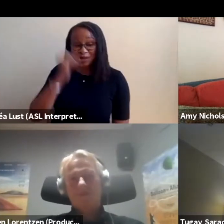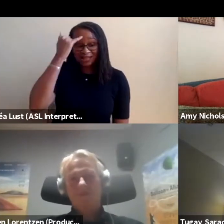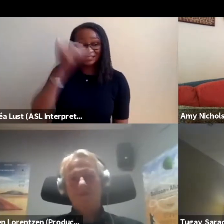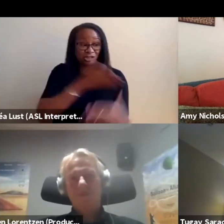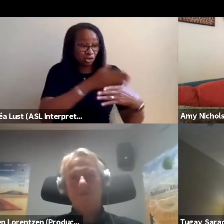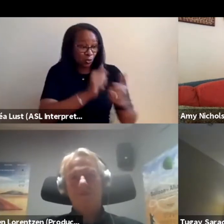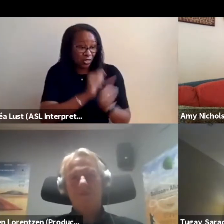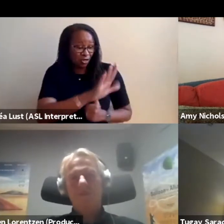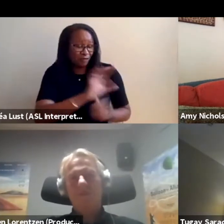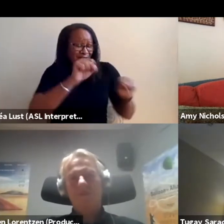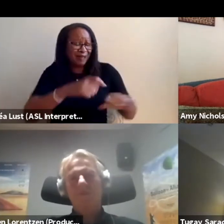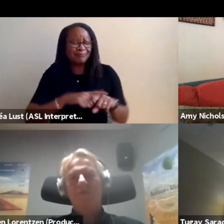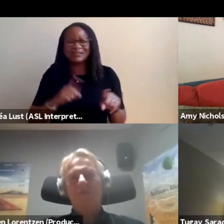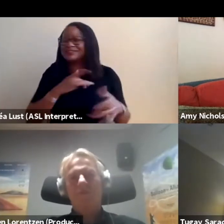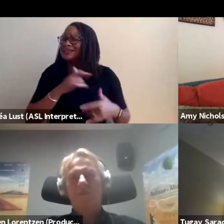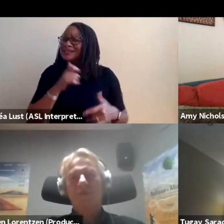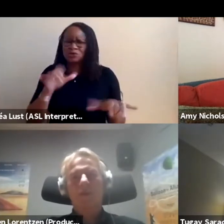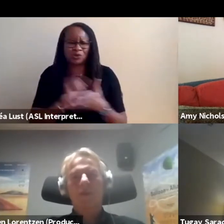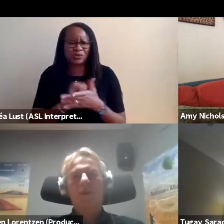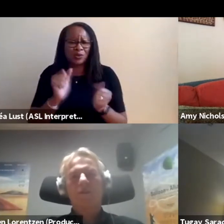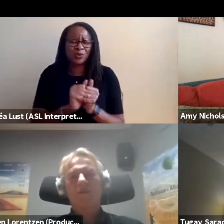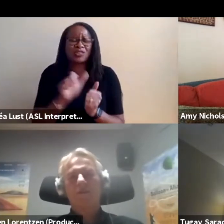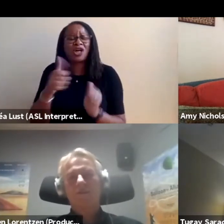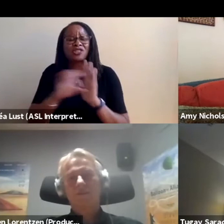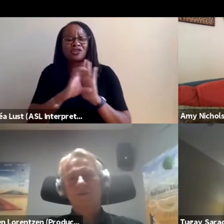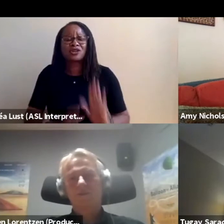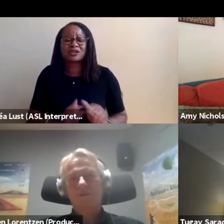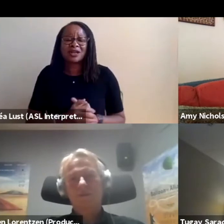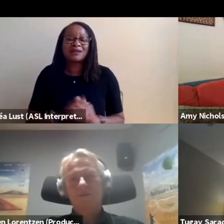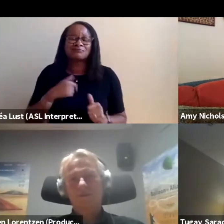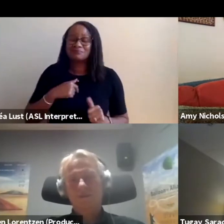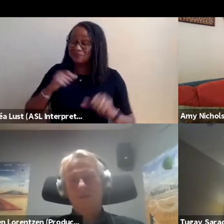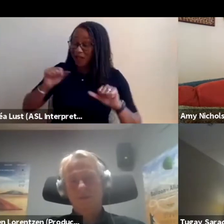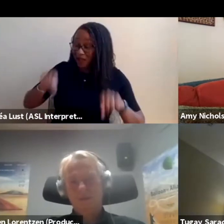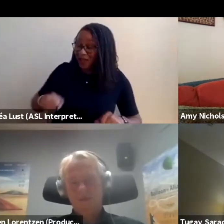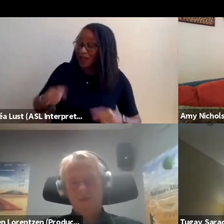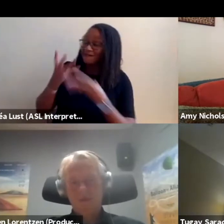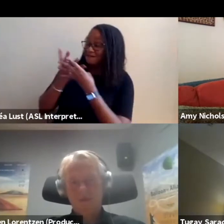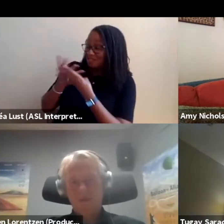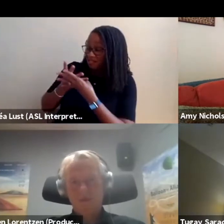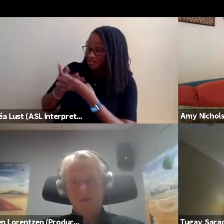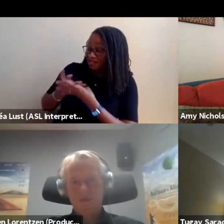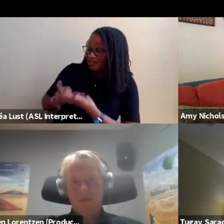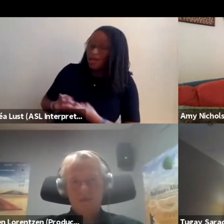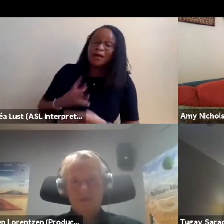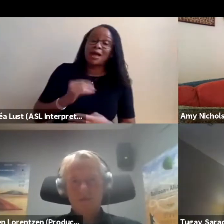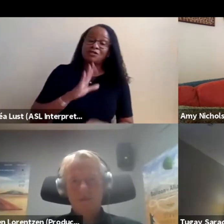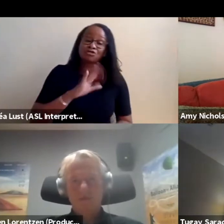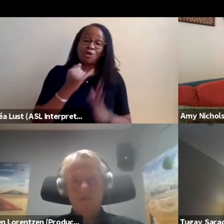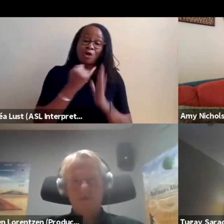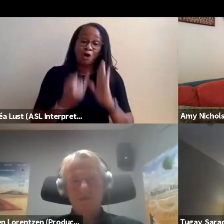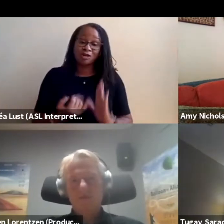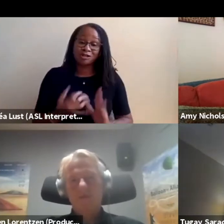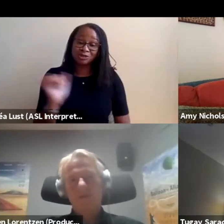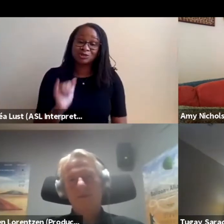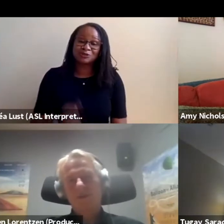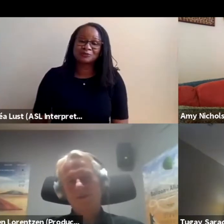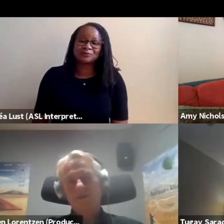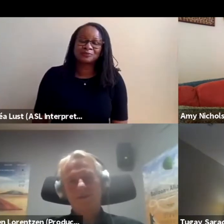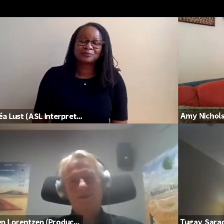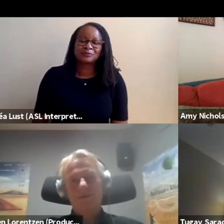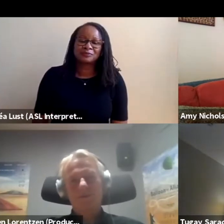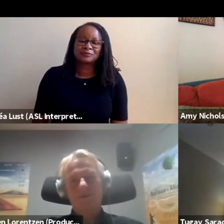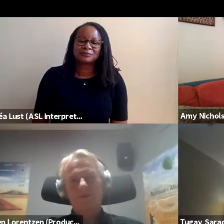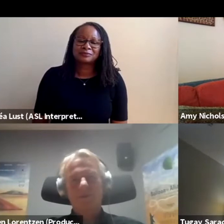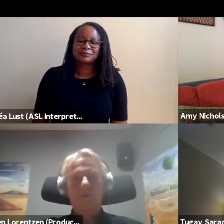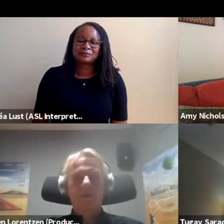because I the thing is, Seyran is also an artist, and you are an artist, and then I filtered,